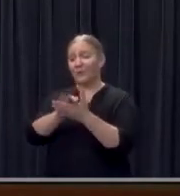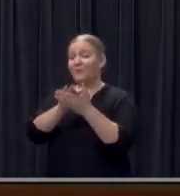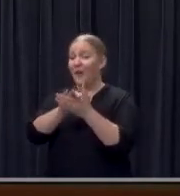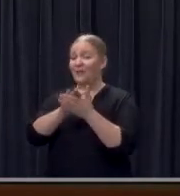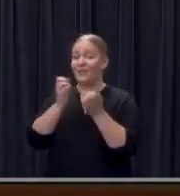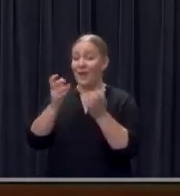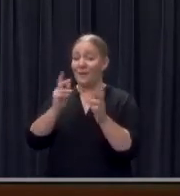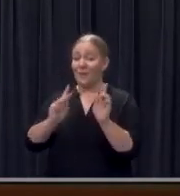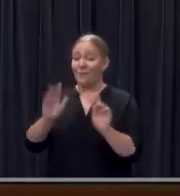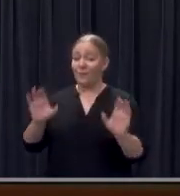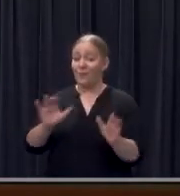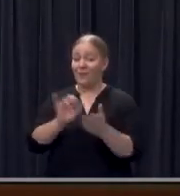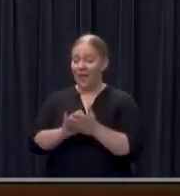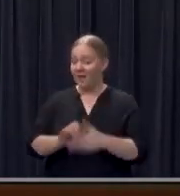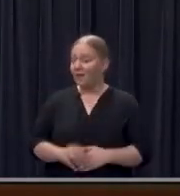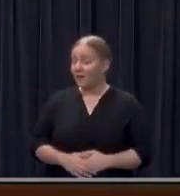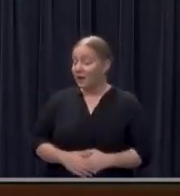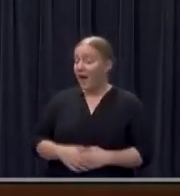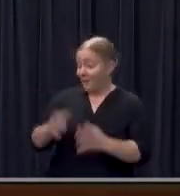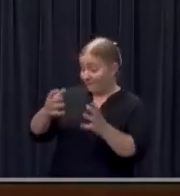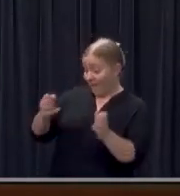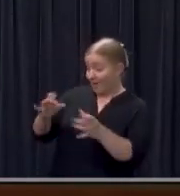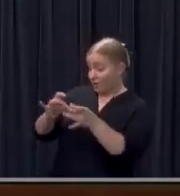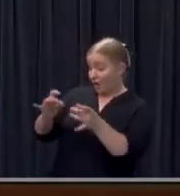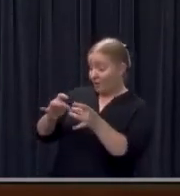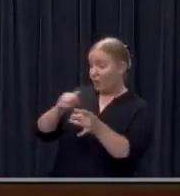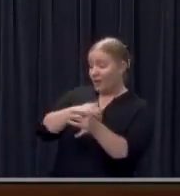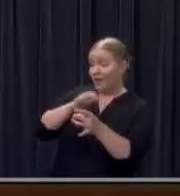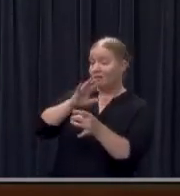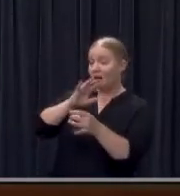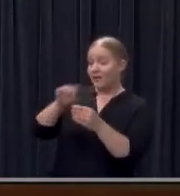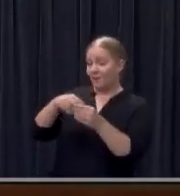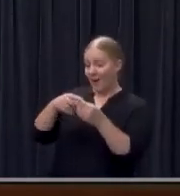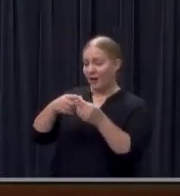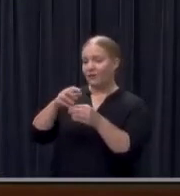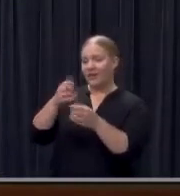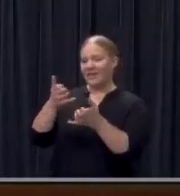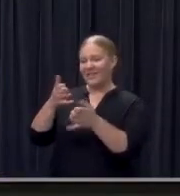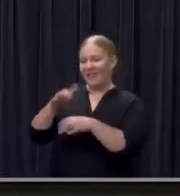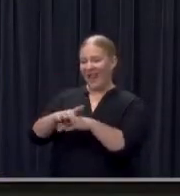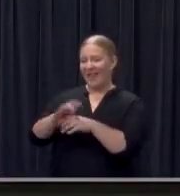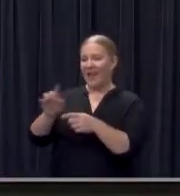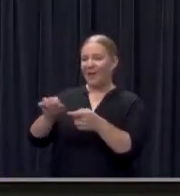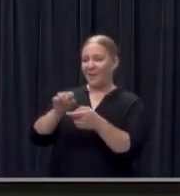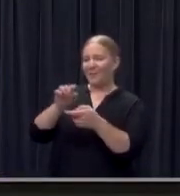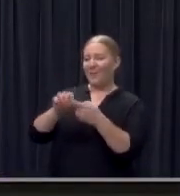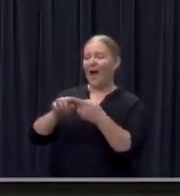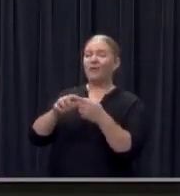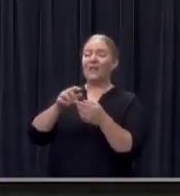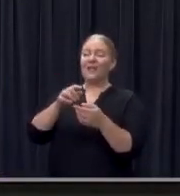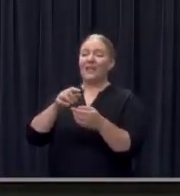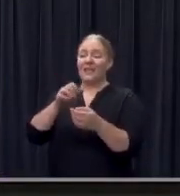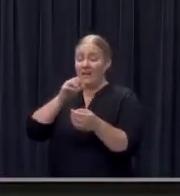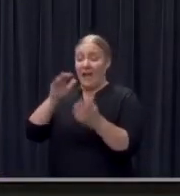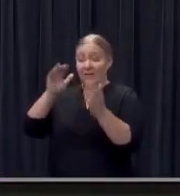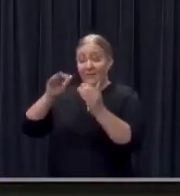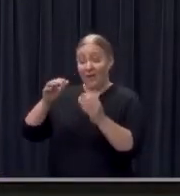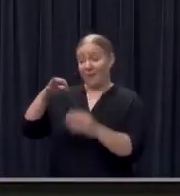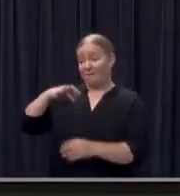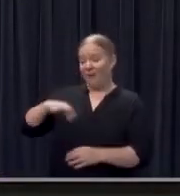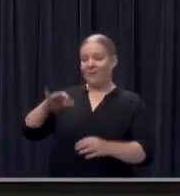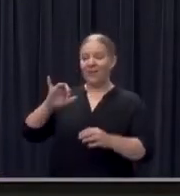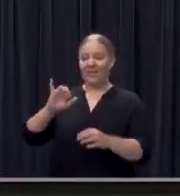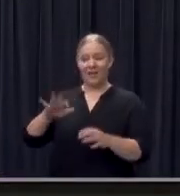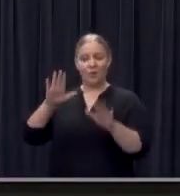It's excellent. Really quick comment. We talked a lot tonight about the unintended benefits that we've gotten from this, and that's